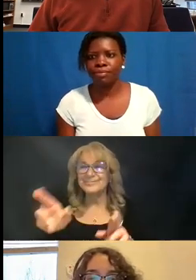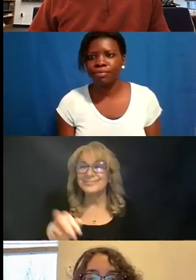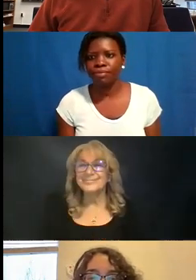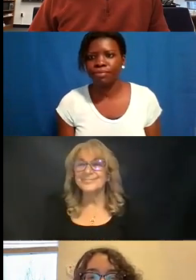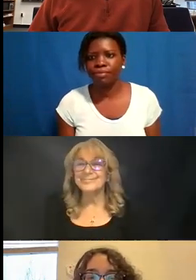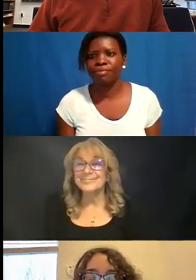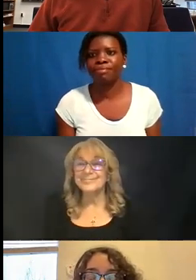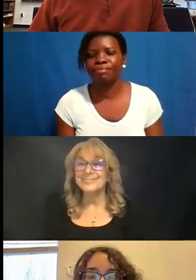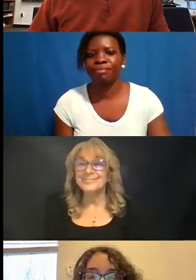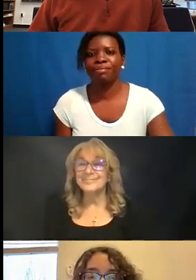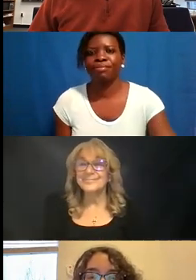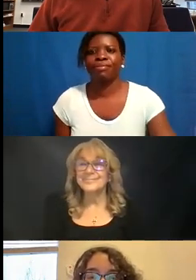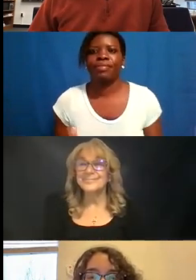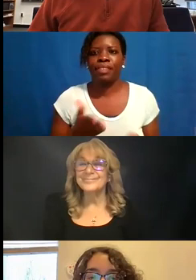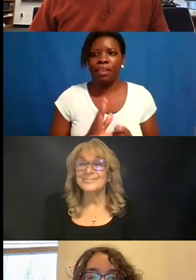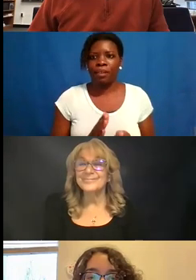All right.